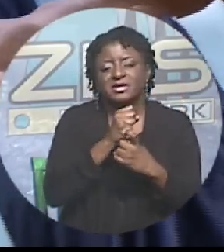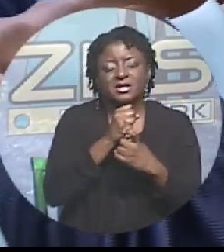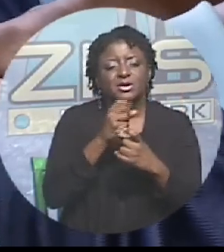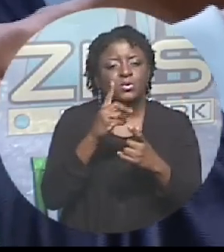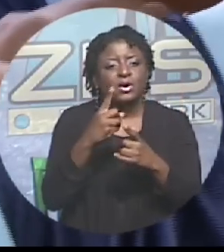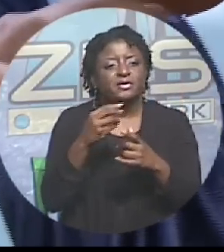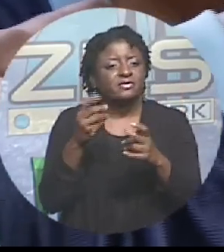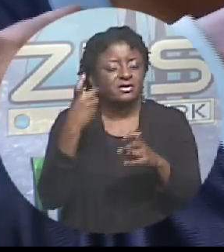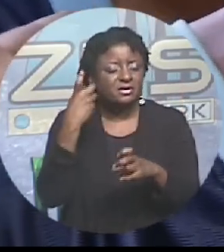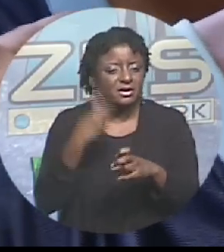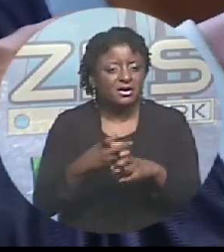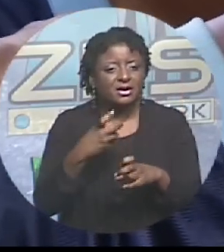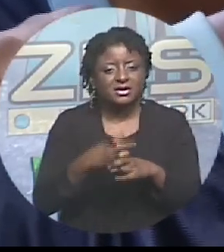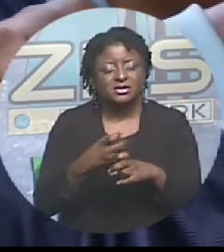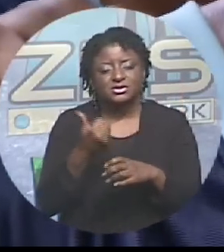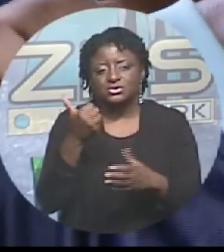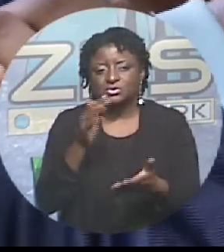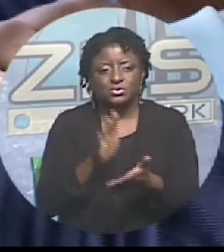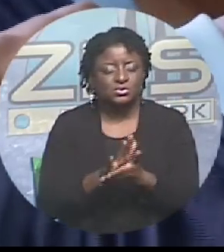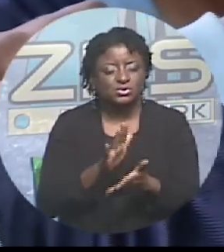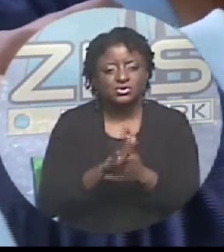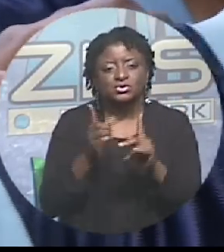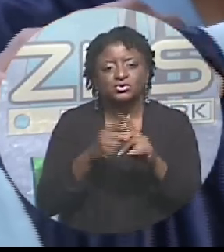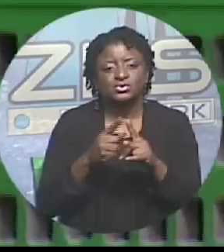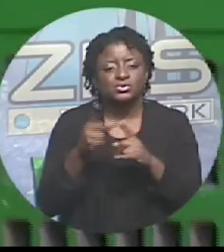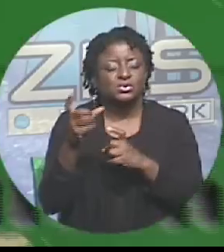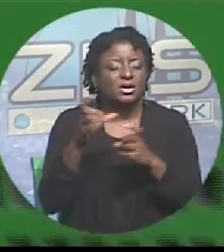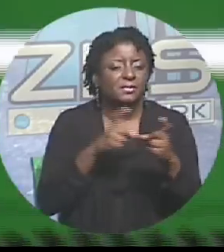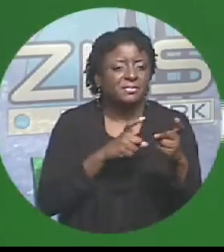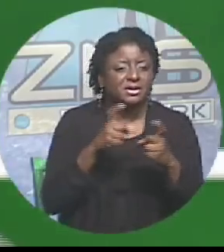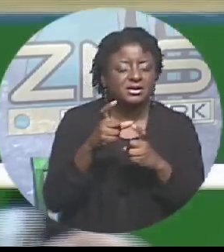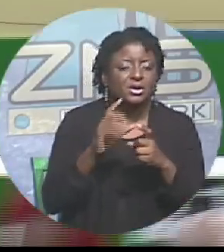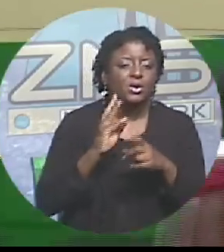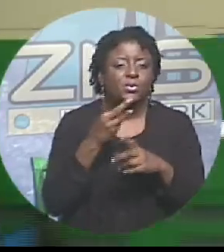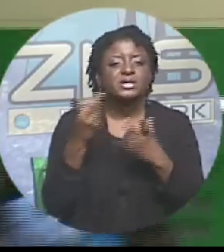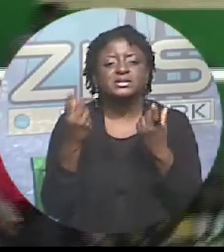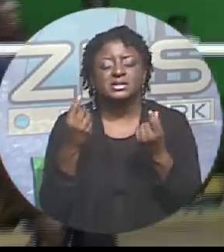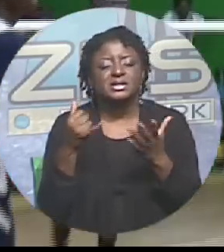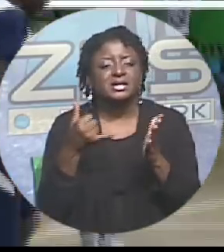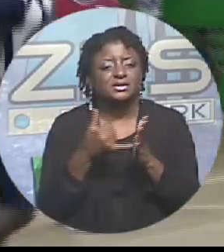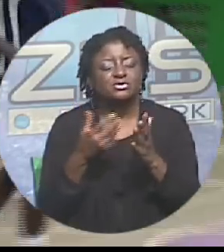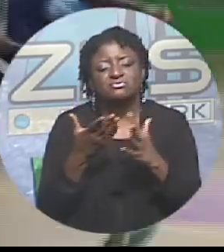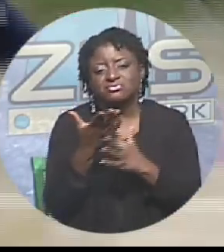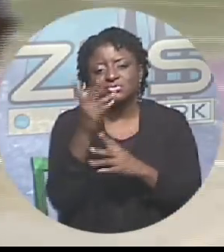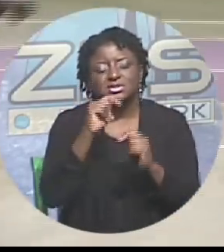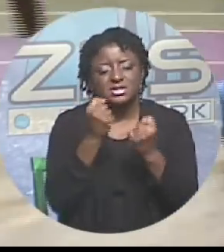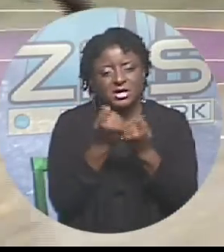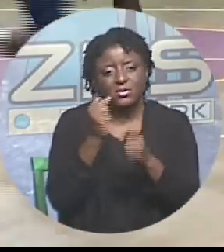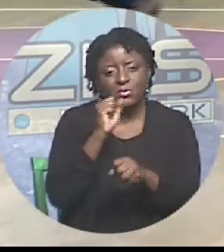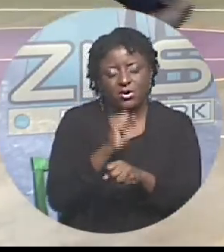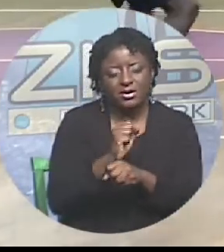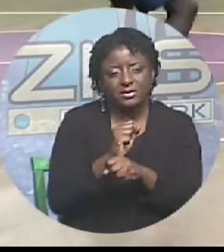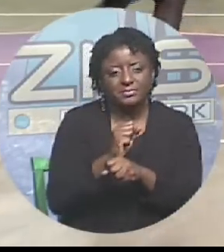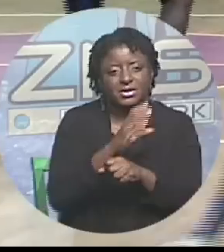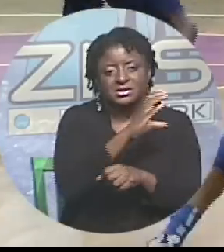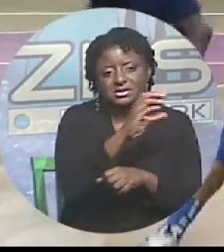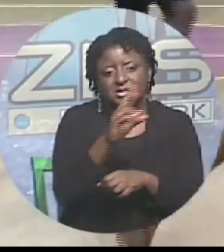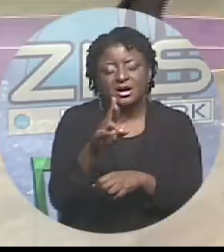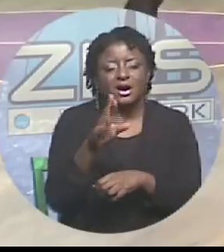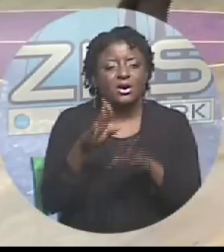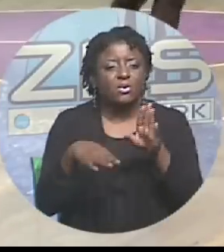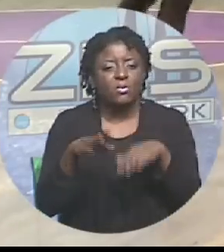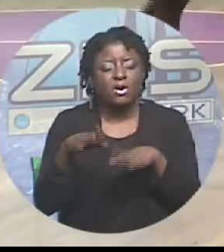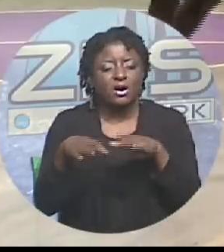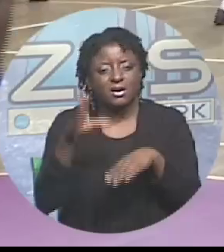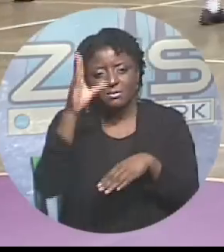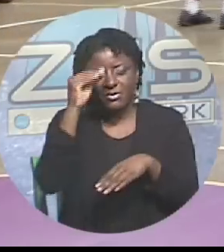difficult schools to defeat, but we did it. To teamwork. On to the senior boys now. C.R. Walker up against the C.C.